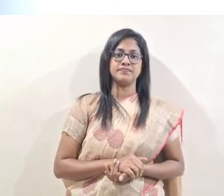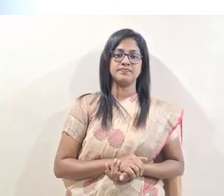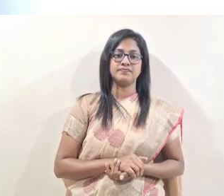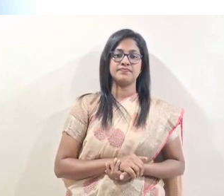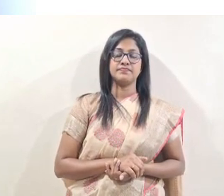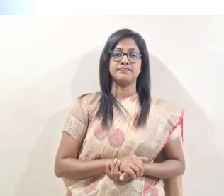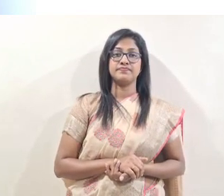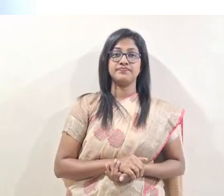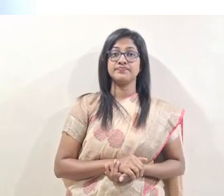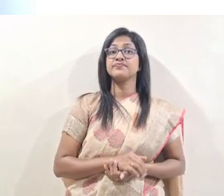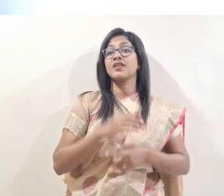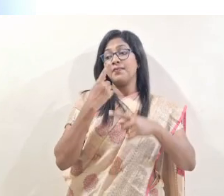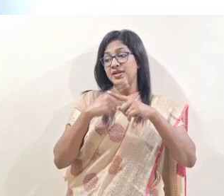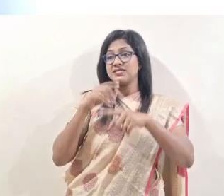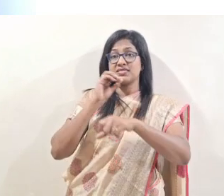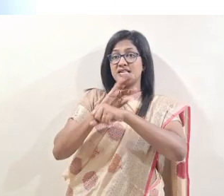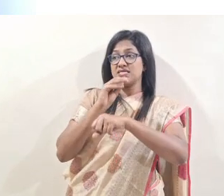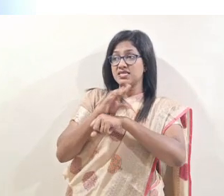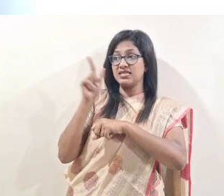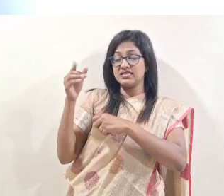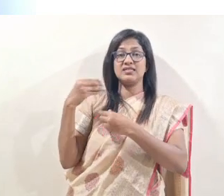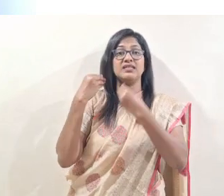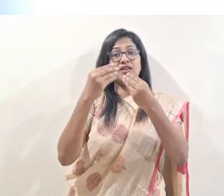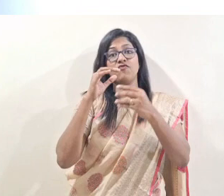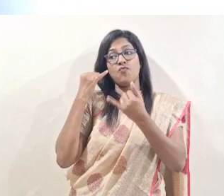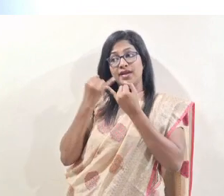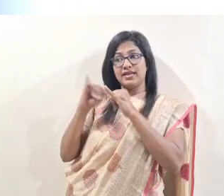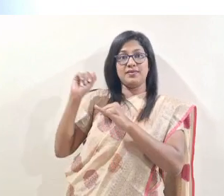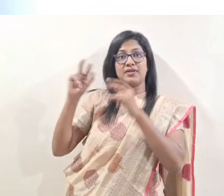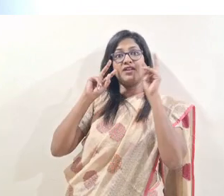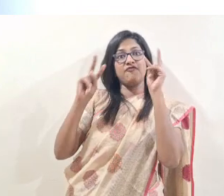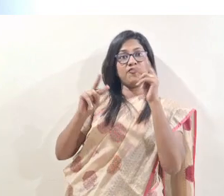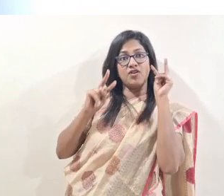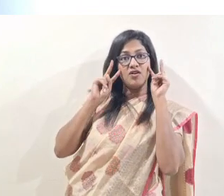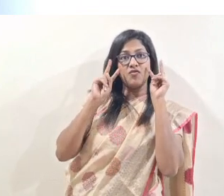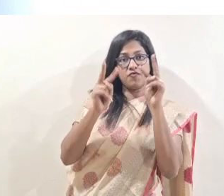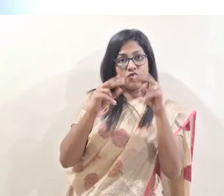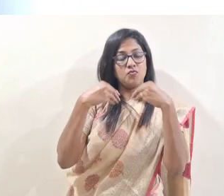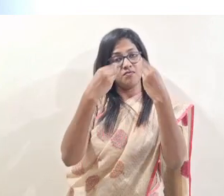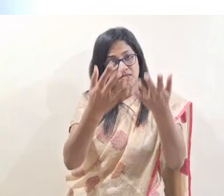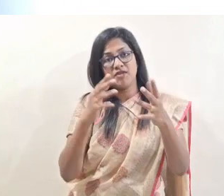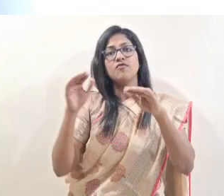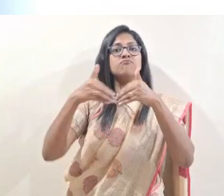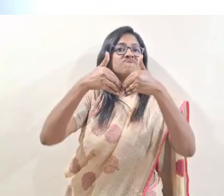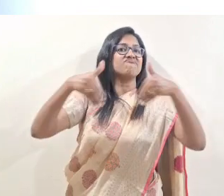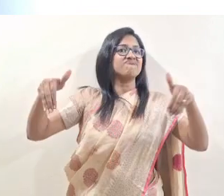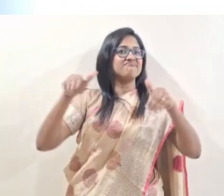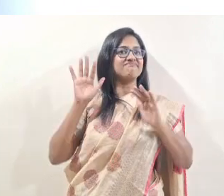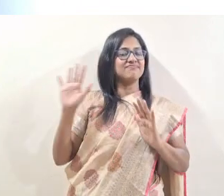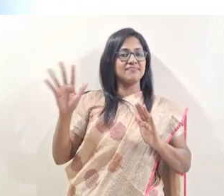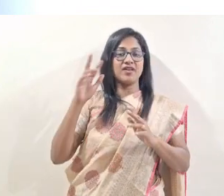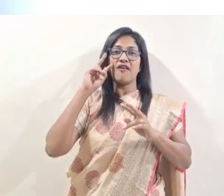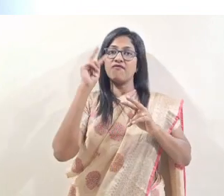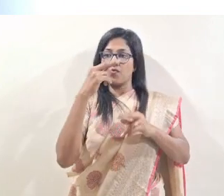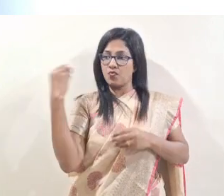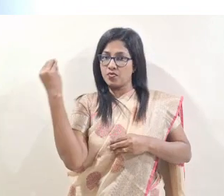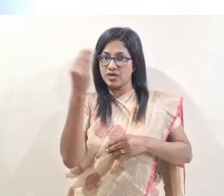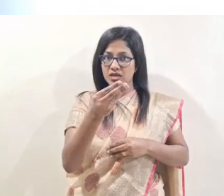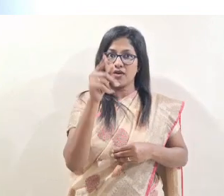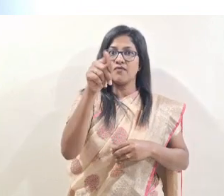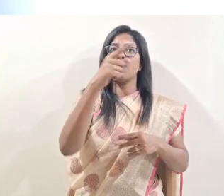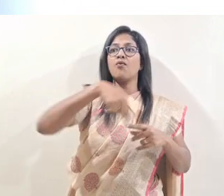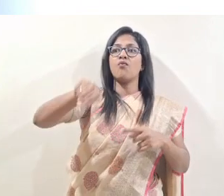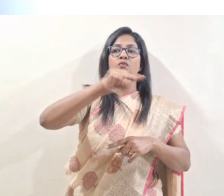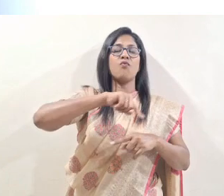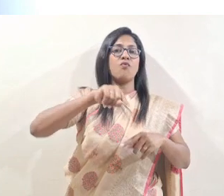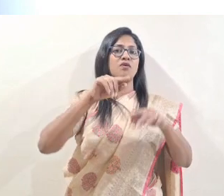The consultant also gives you an independent view. They are neutral. They can provide a view which can be more